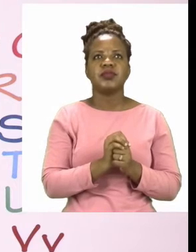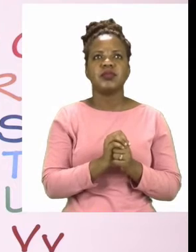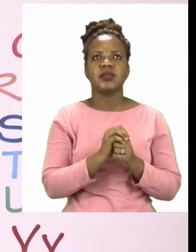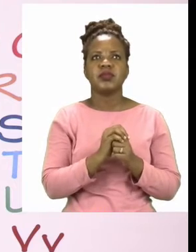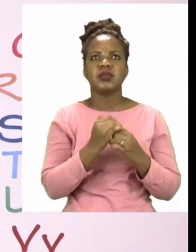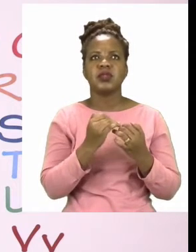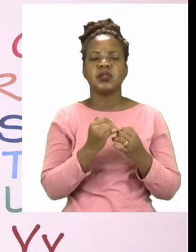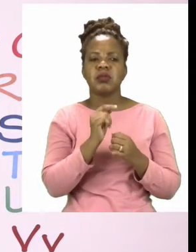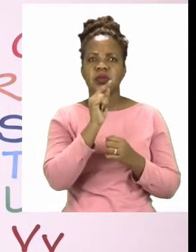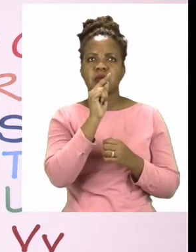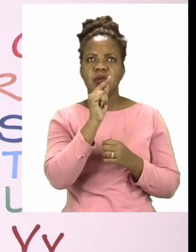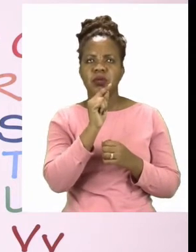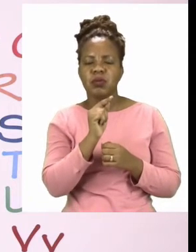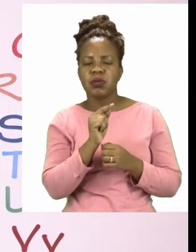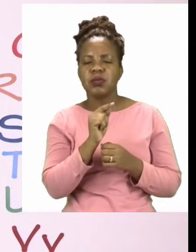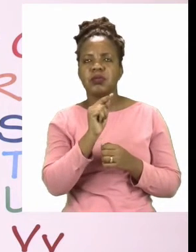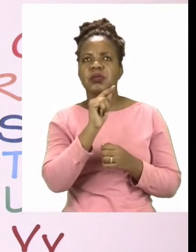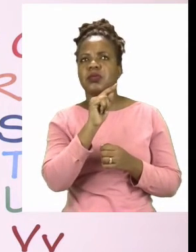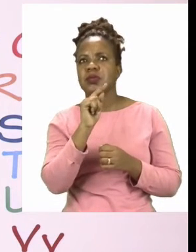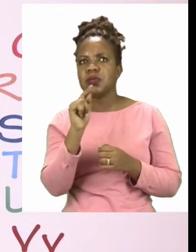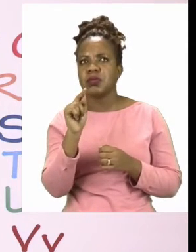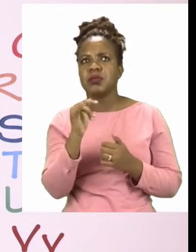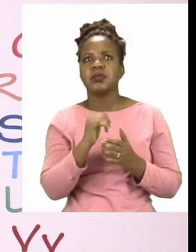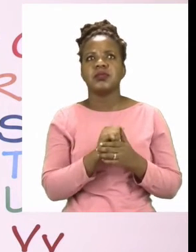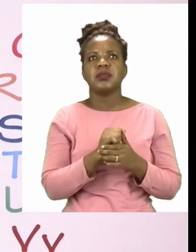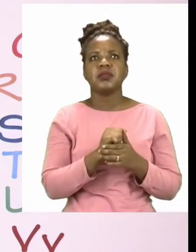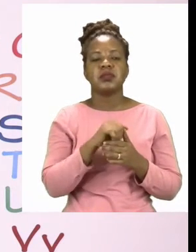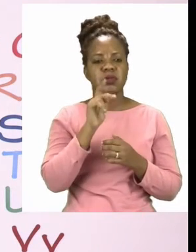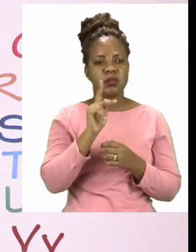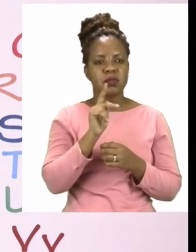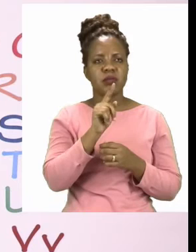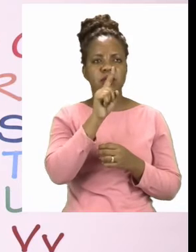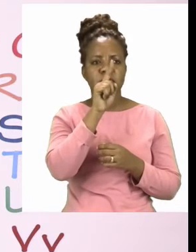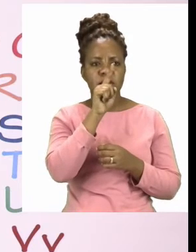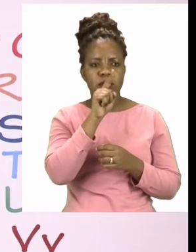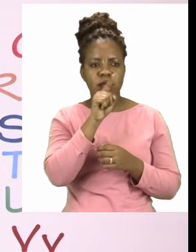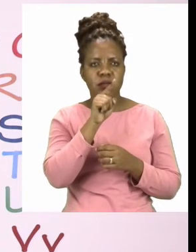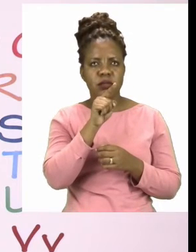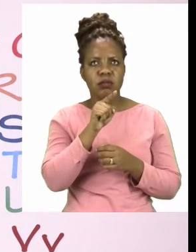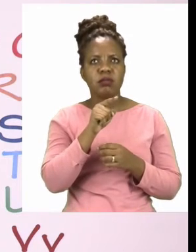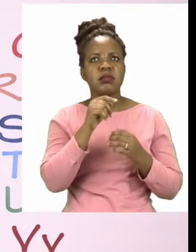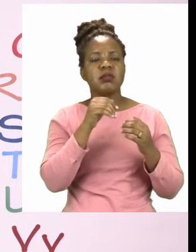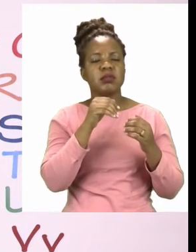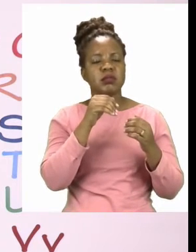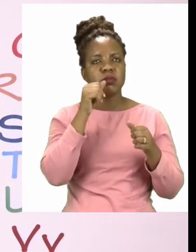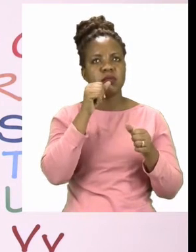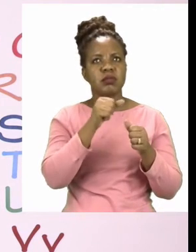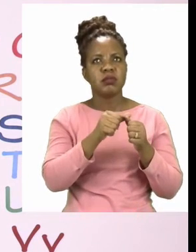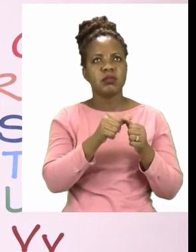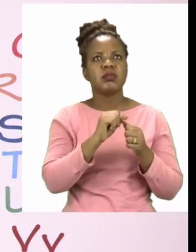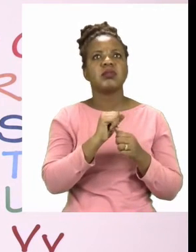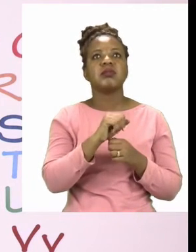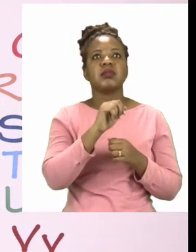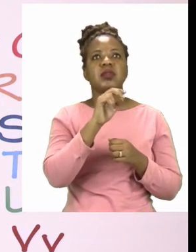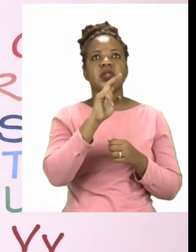and then we did a cross. So now we're going to try down again. Down, I can see an H right from